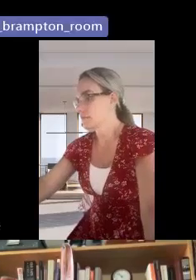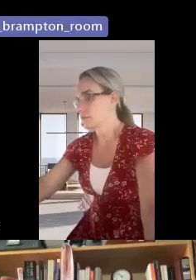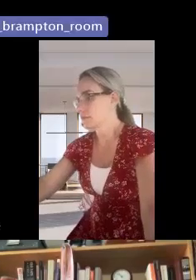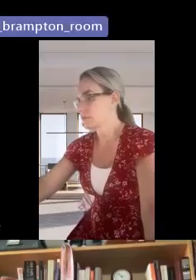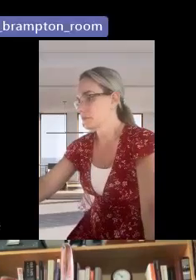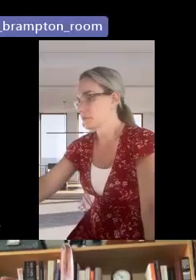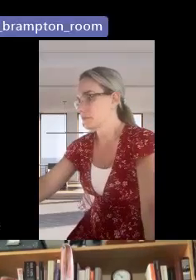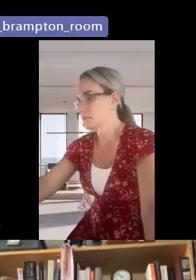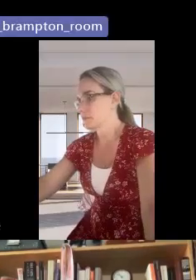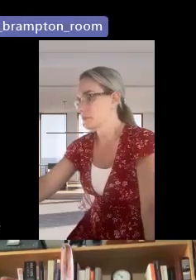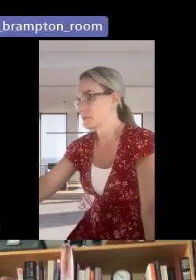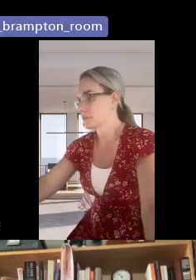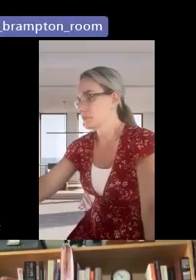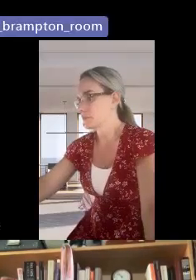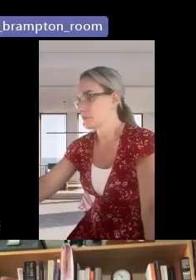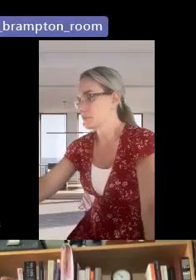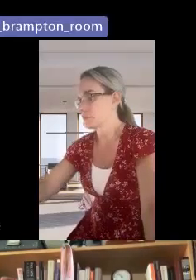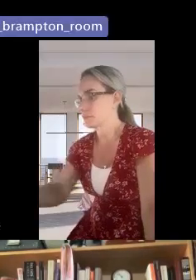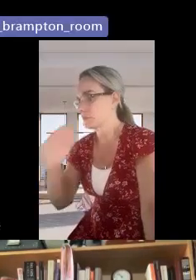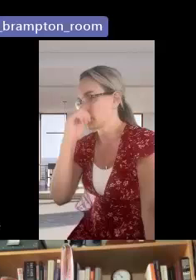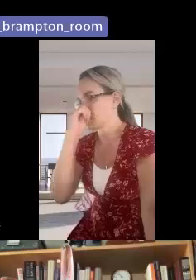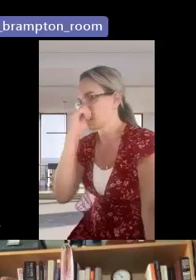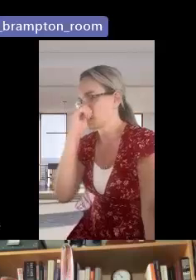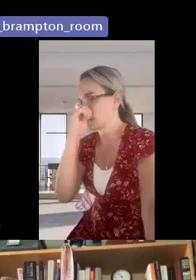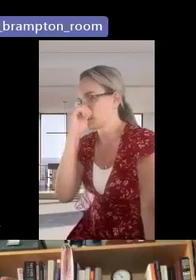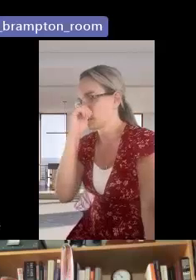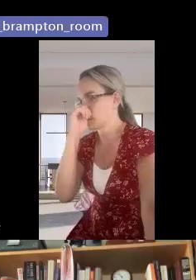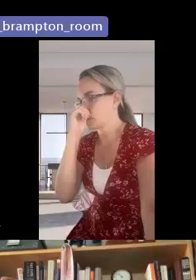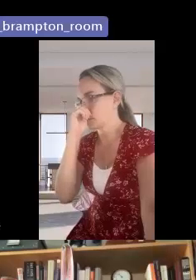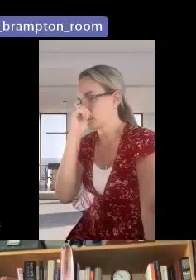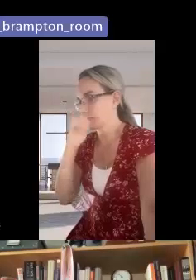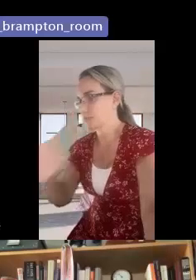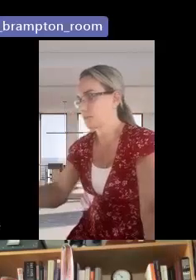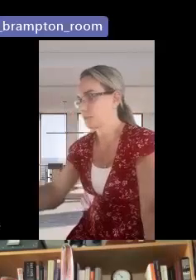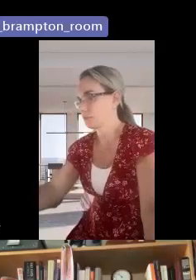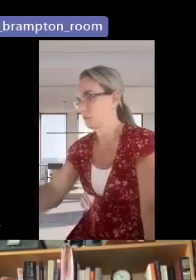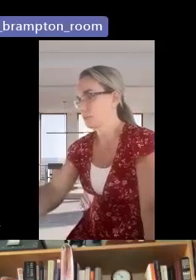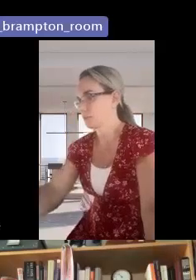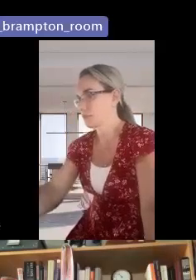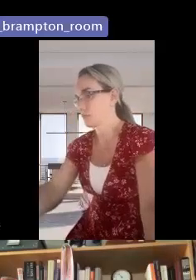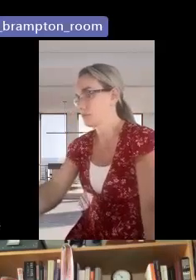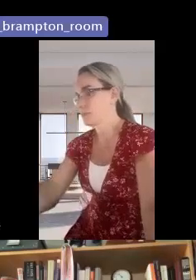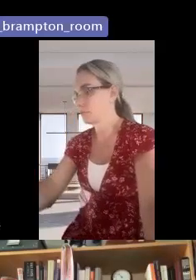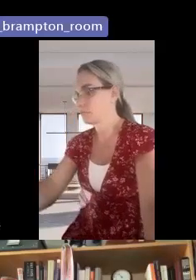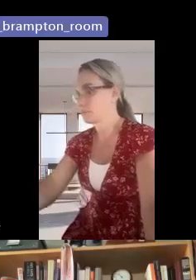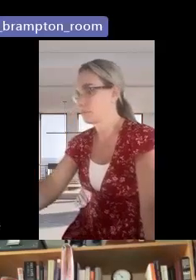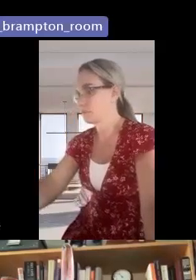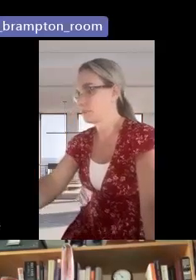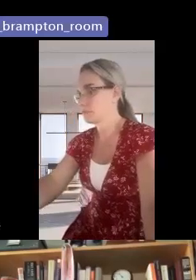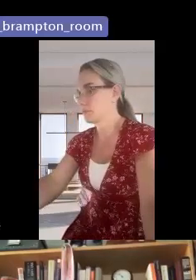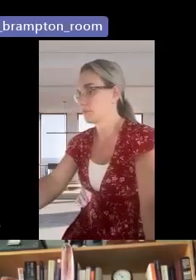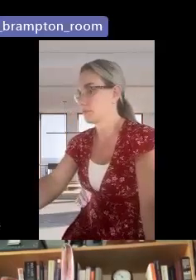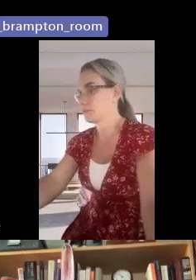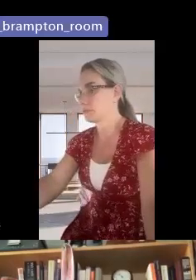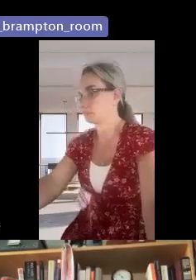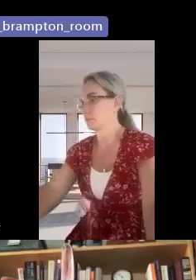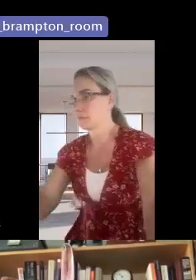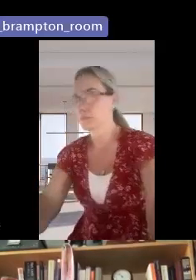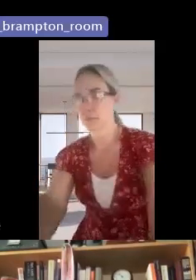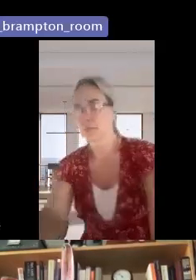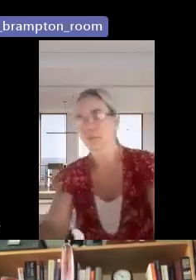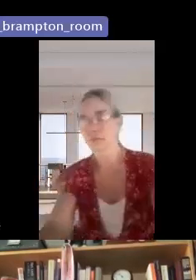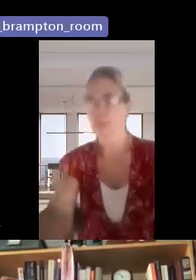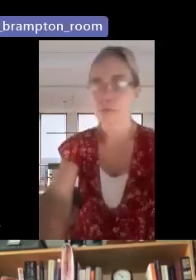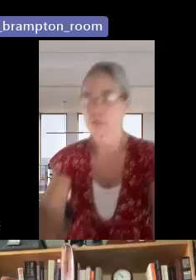Bill 124 has just been settled. We're going to be paying it out this week, and that's over 5 years. But the increase